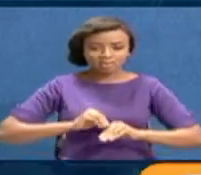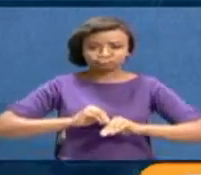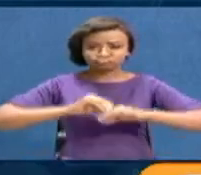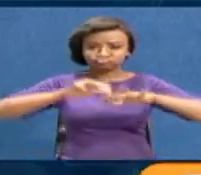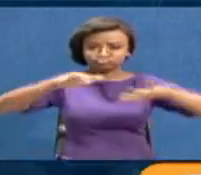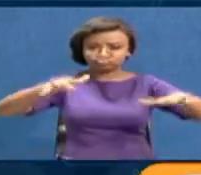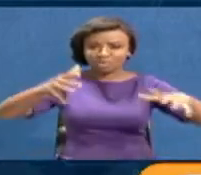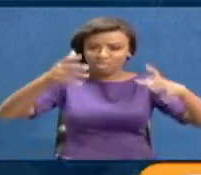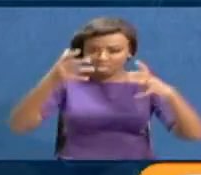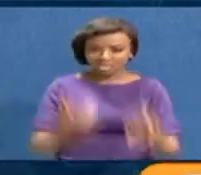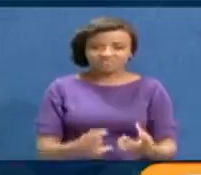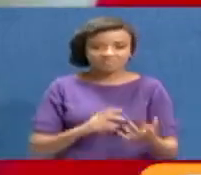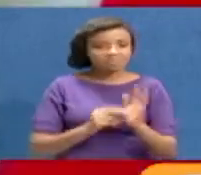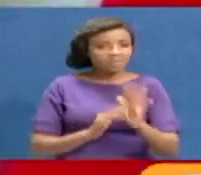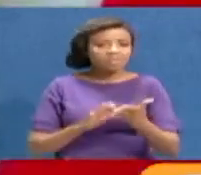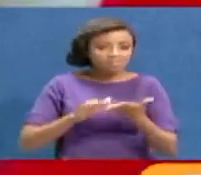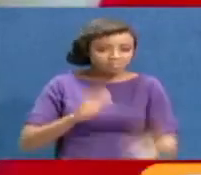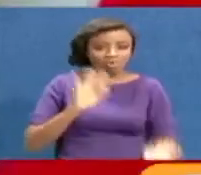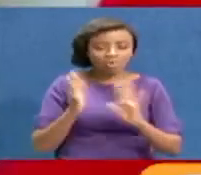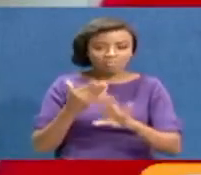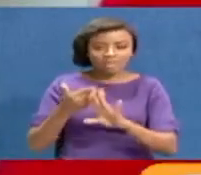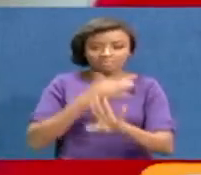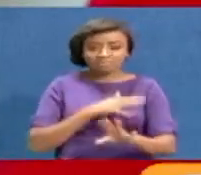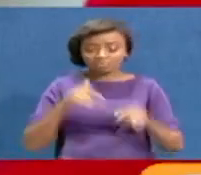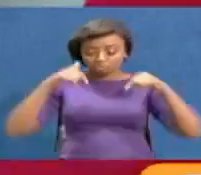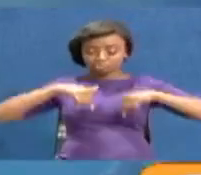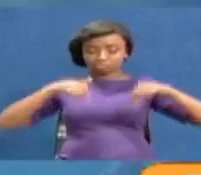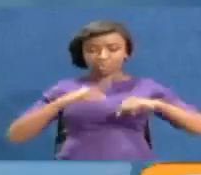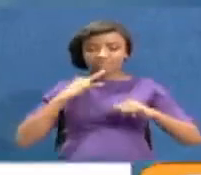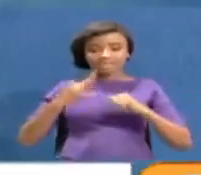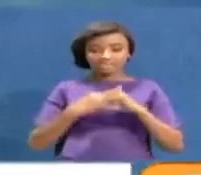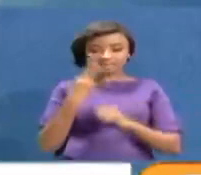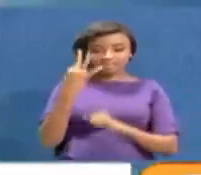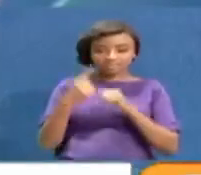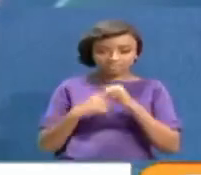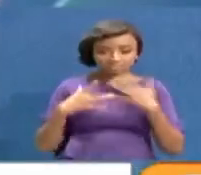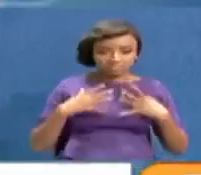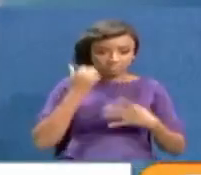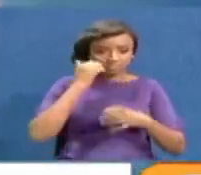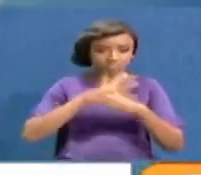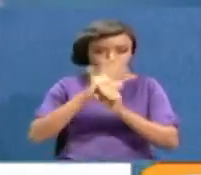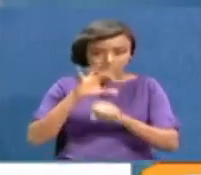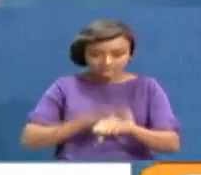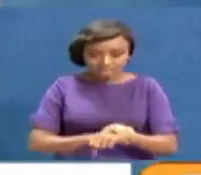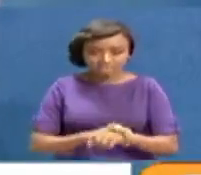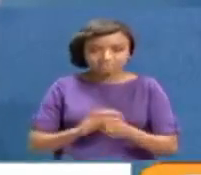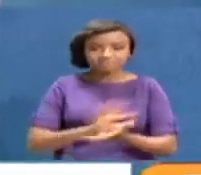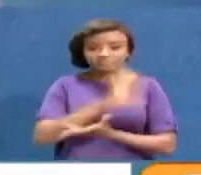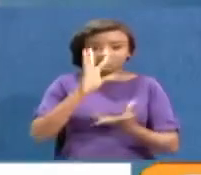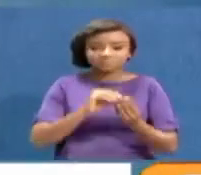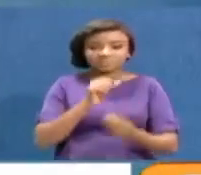infections may surpass that of the first. In the last 24 hours, 836 new cases have been recorded, bringing